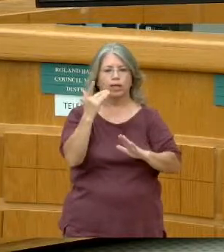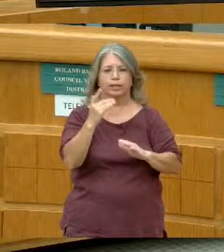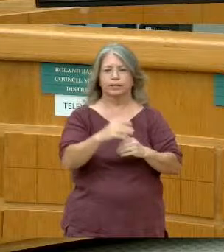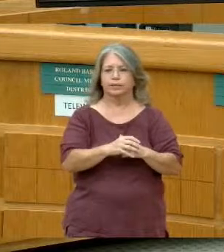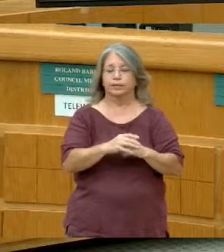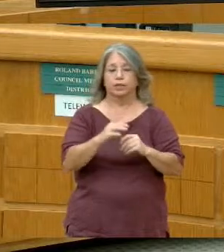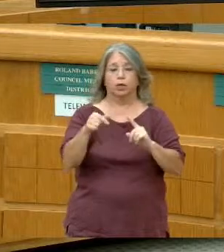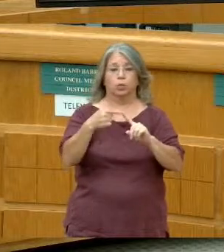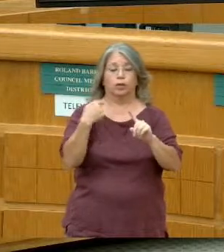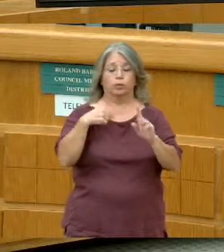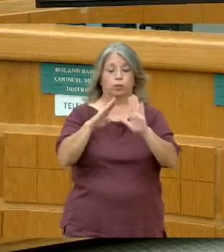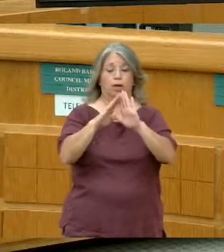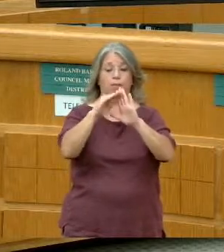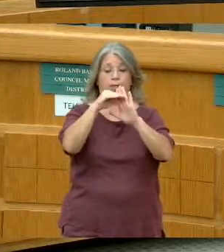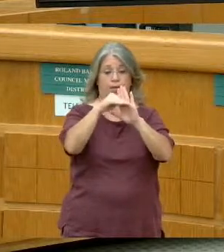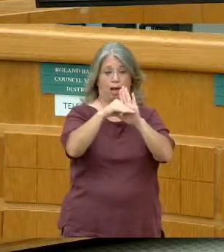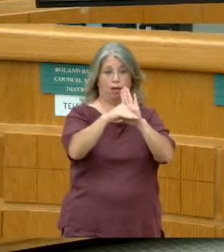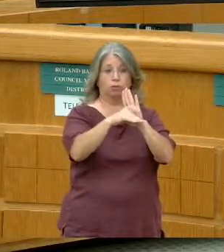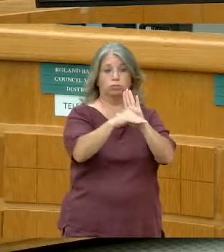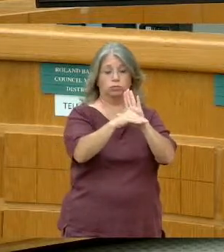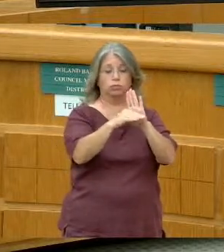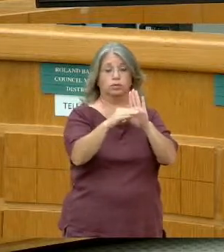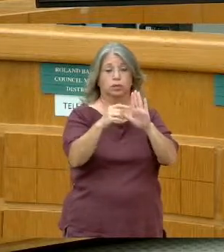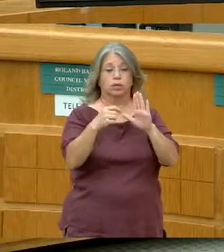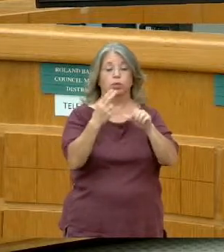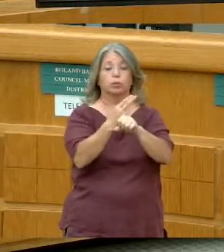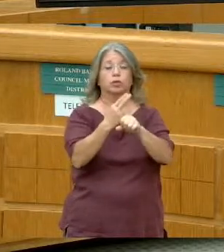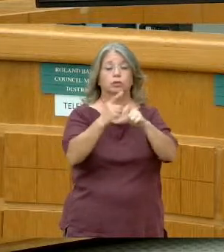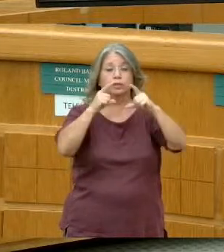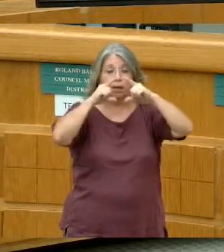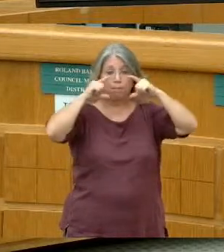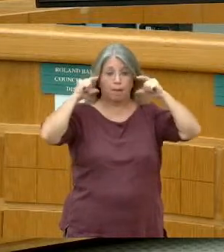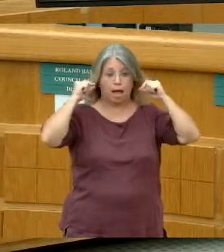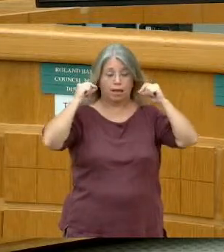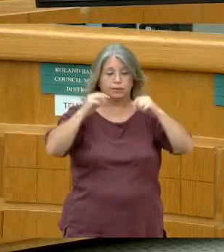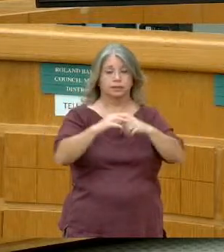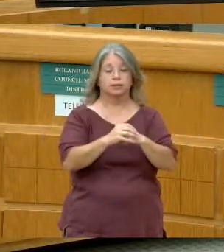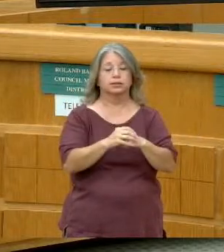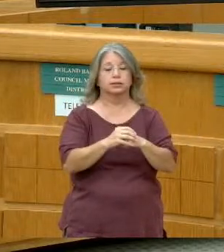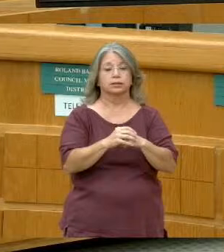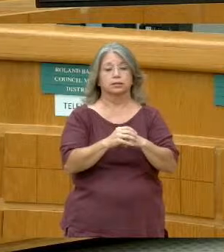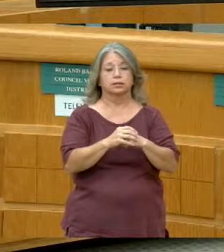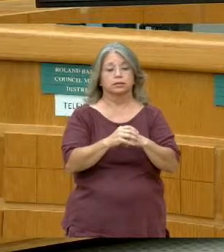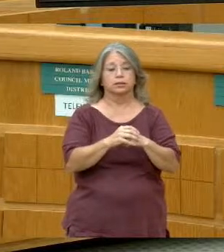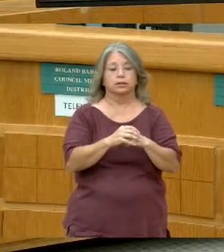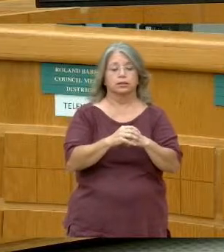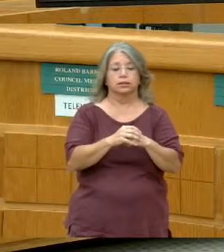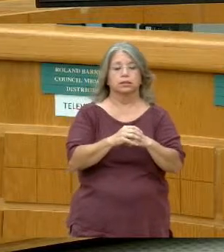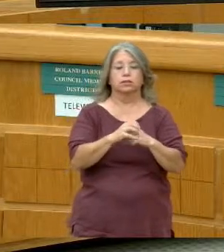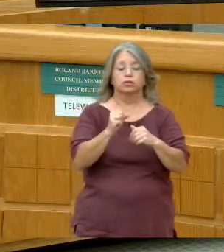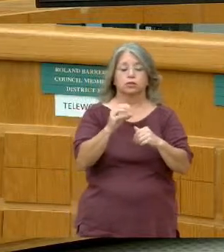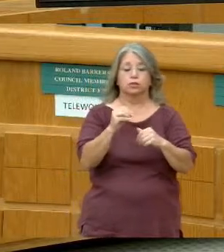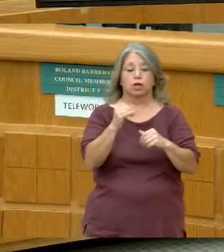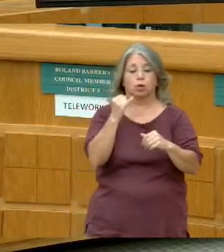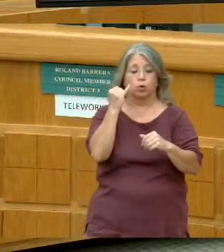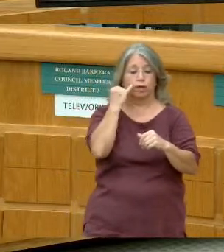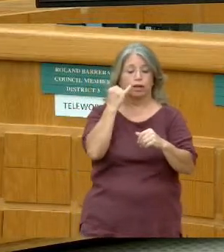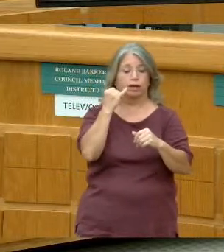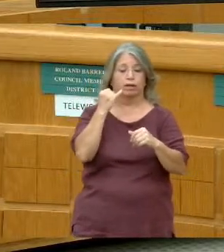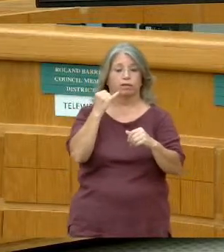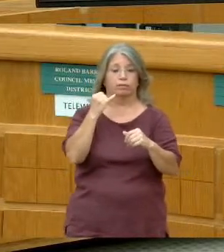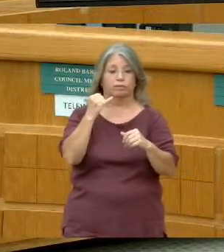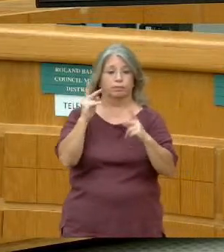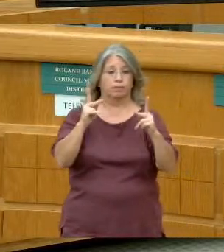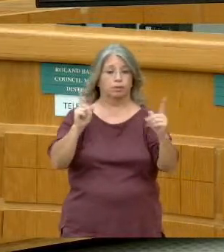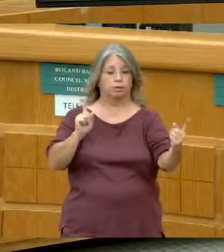masks. And as we avoided encounters, we became less and less likely to transmit COVID, either to catch it or